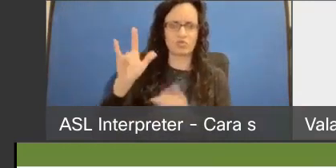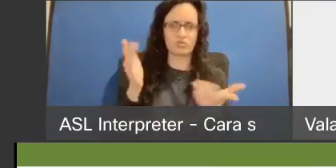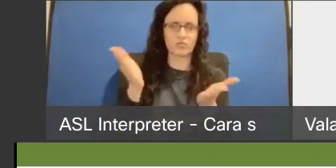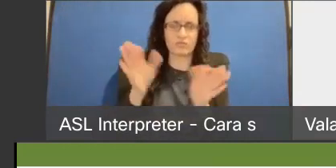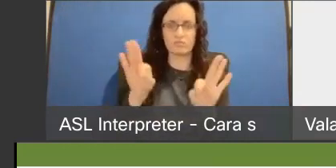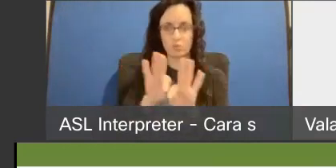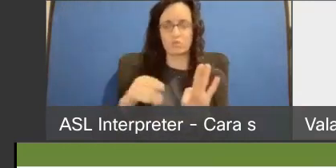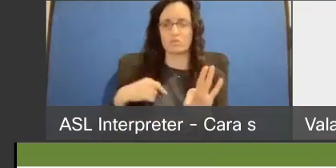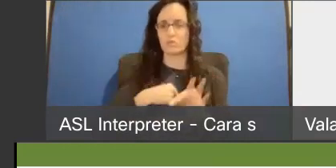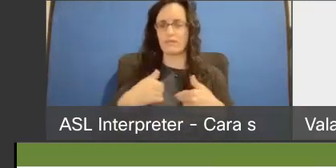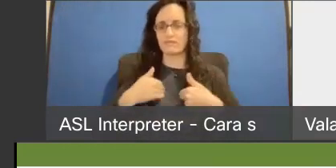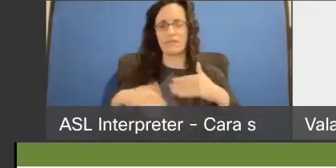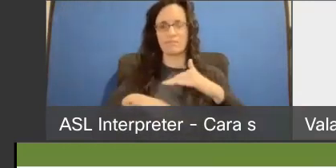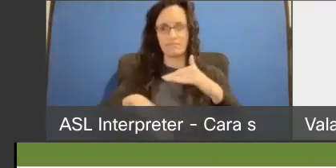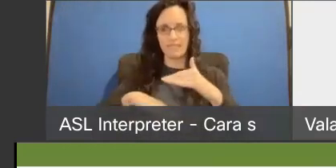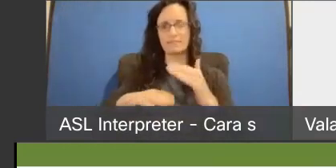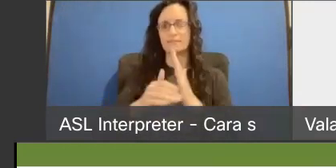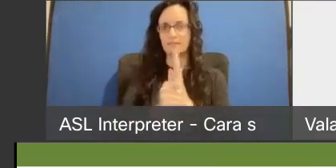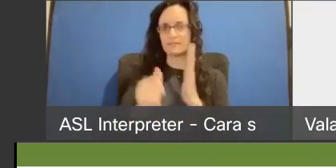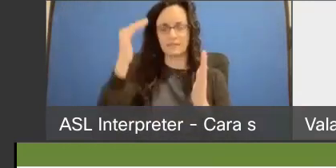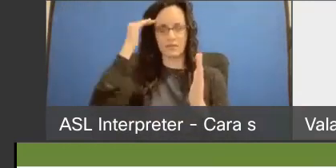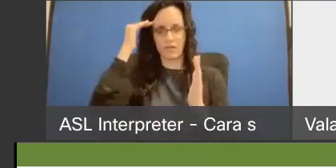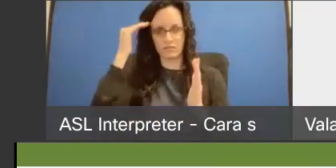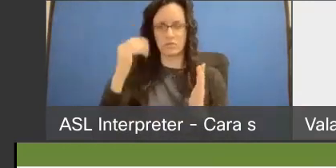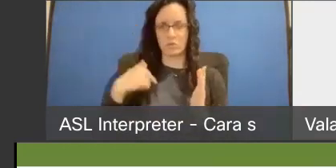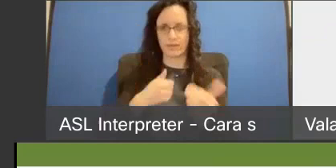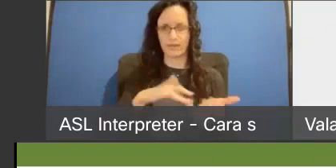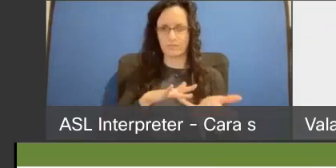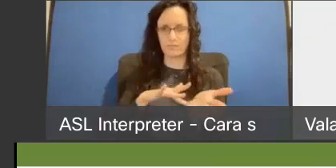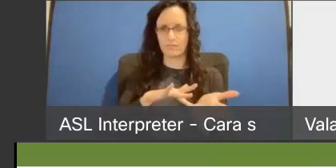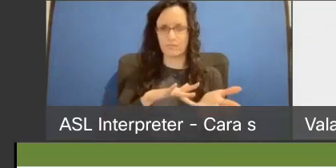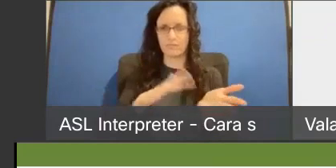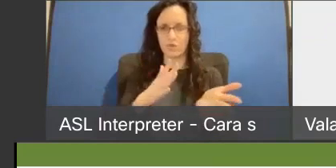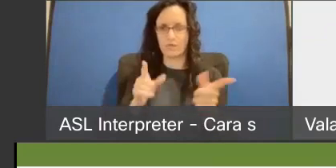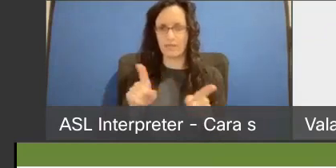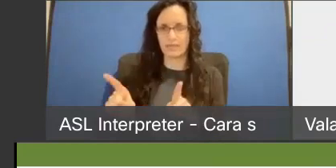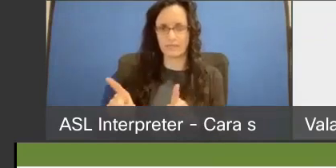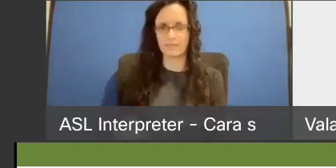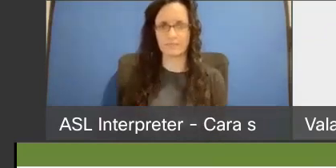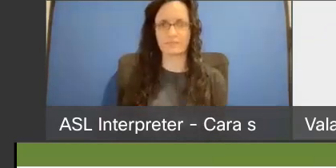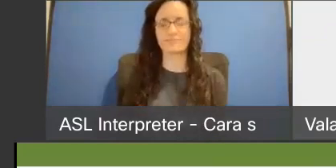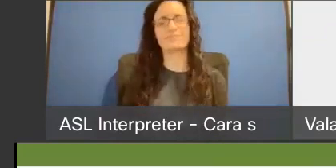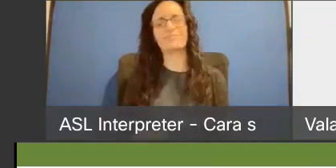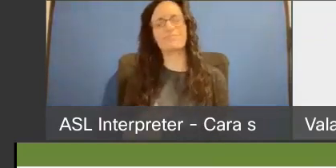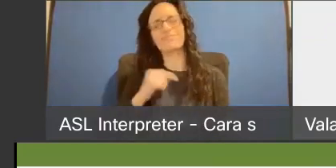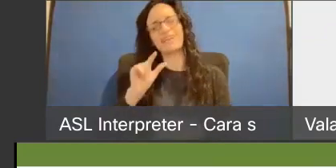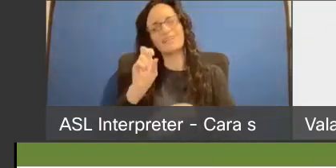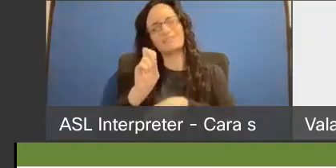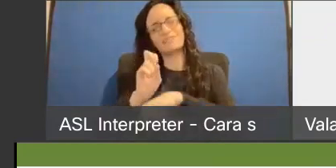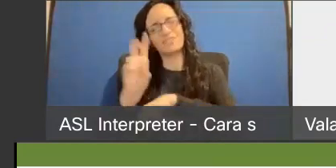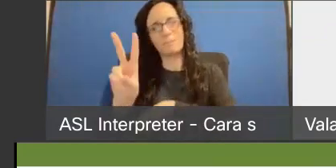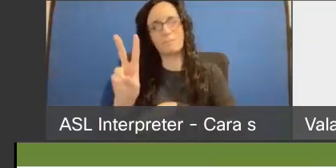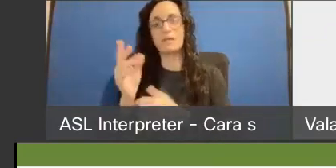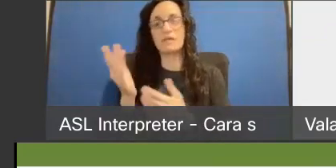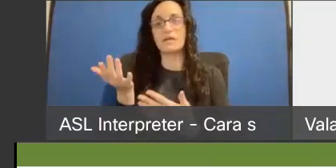real basic skills and knowledge so that we can get a sense of what's going on. And I'm jumping ahead of myself here too, but I think part of that